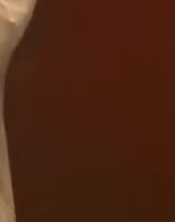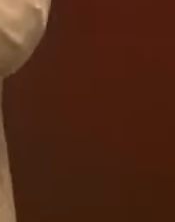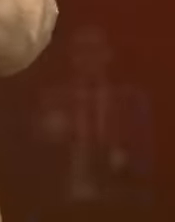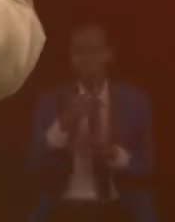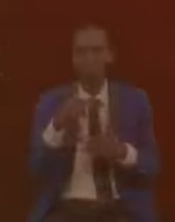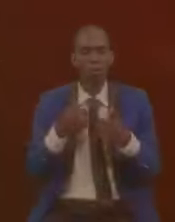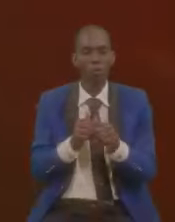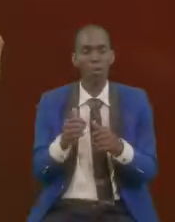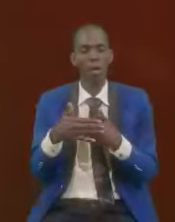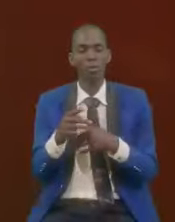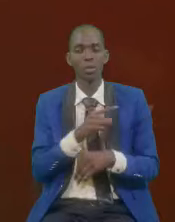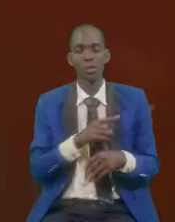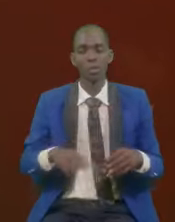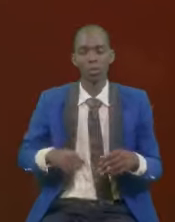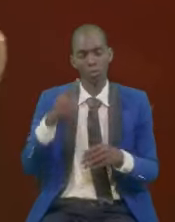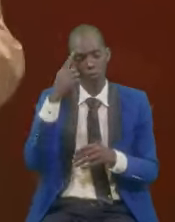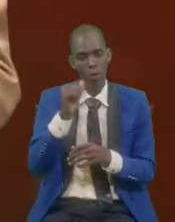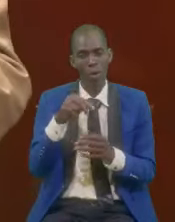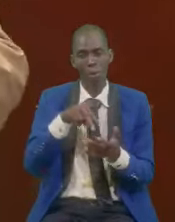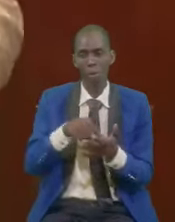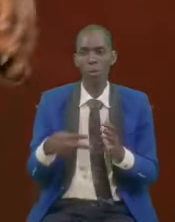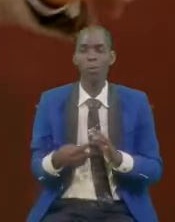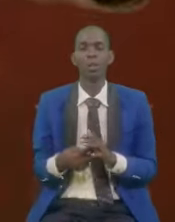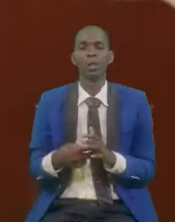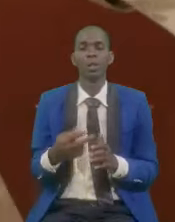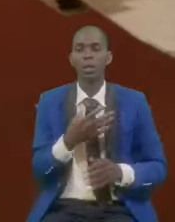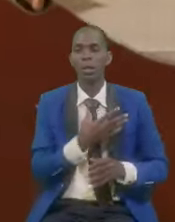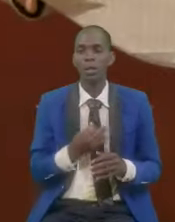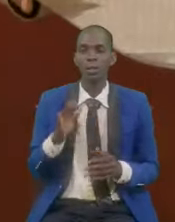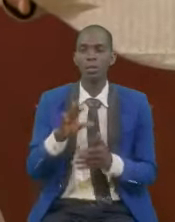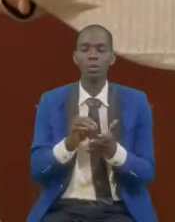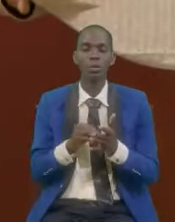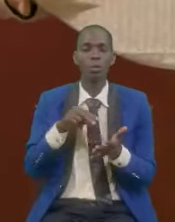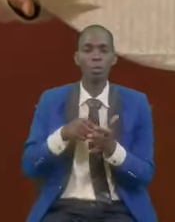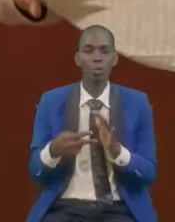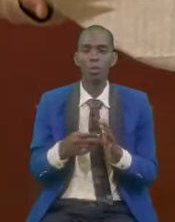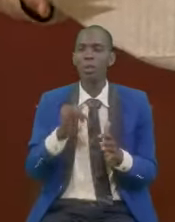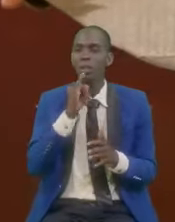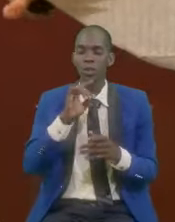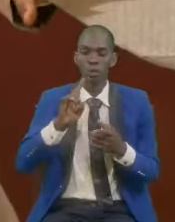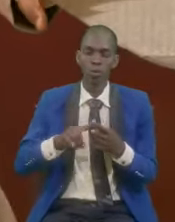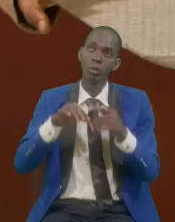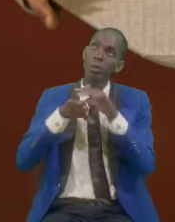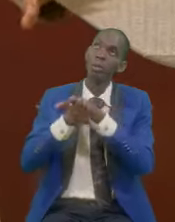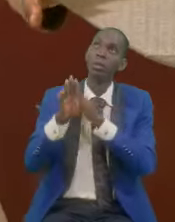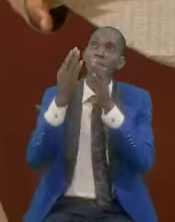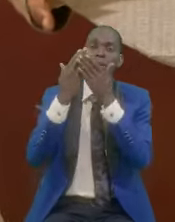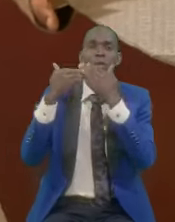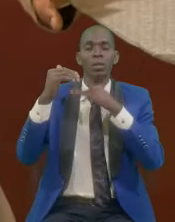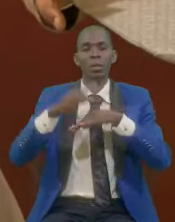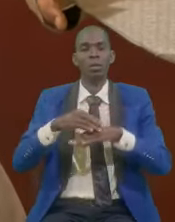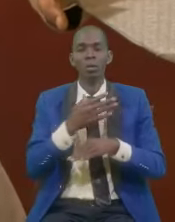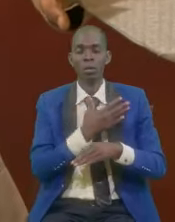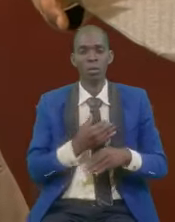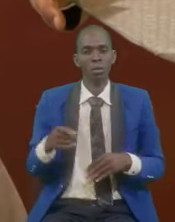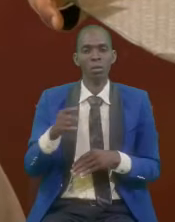purpose, who seek the Lord for a purpose, their purpose is to get to heaven. And they are